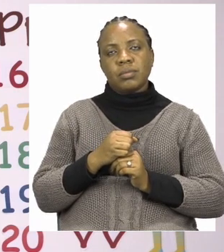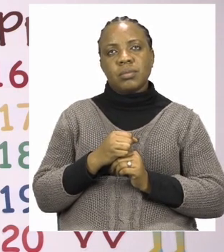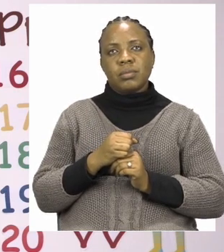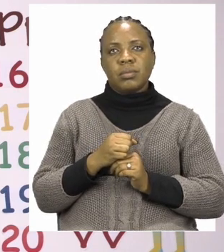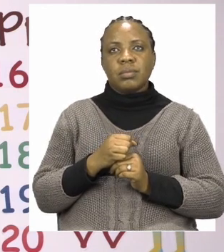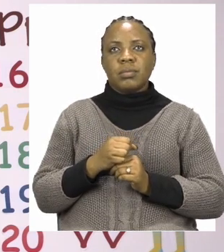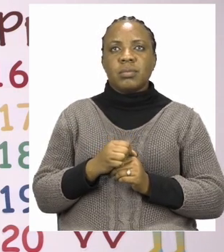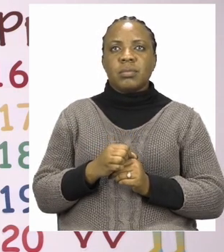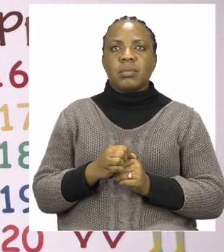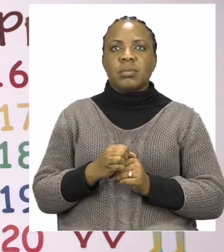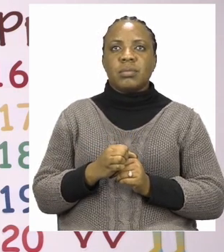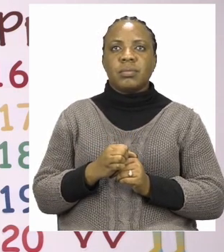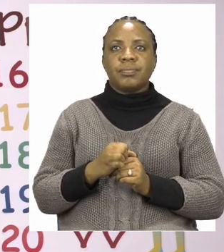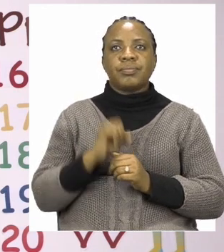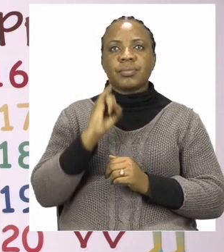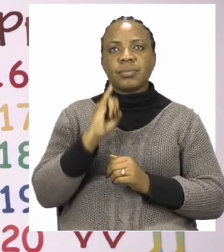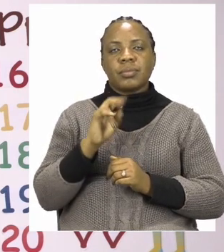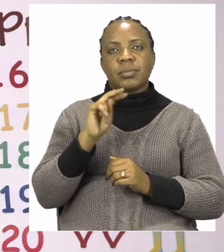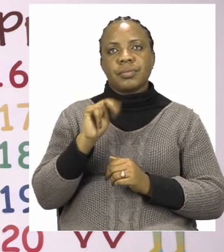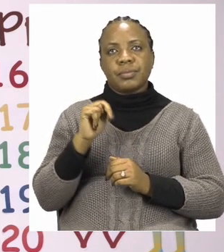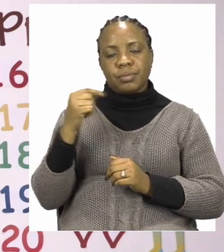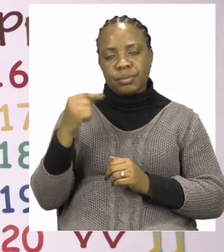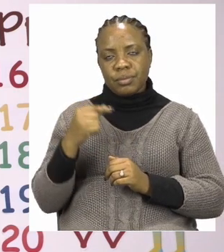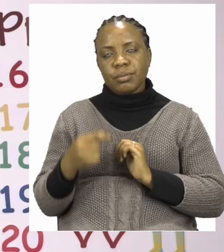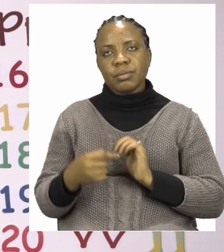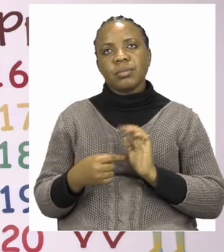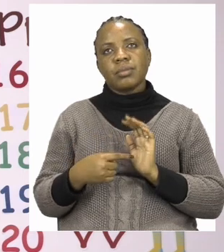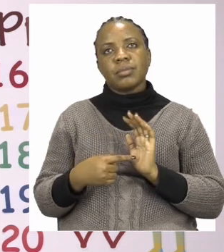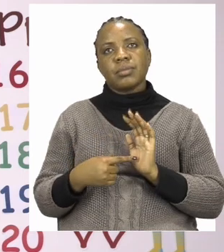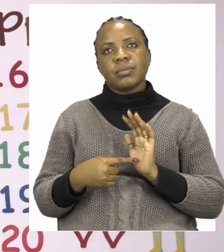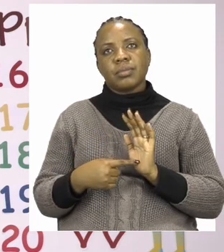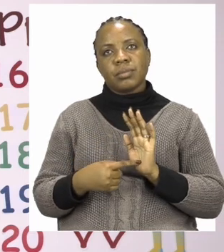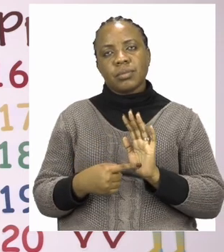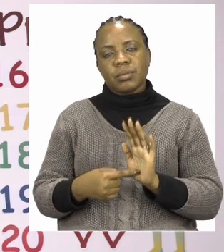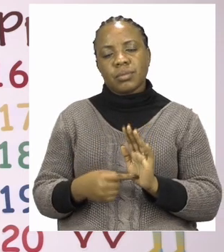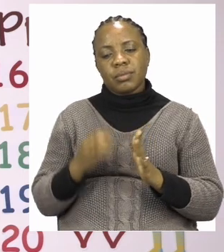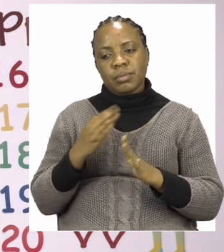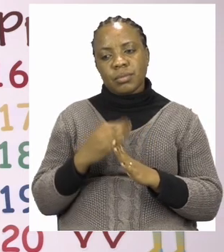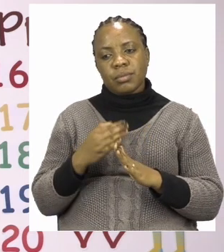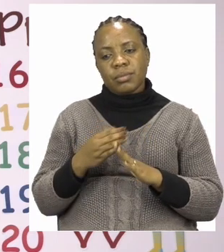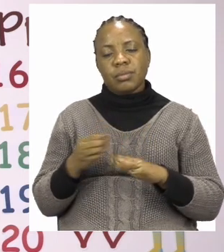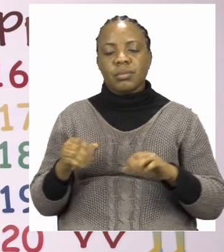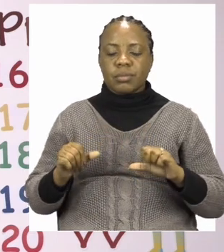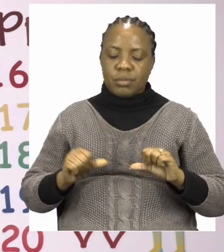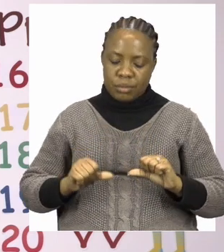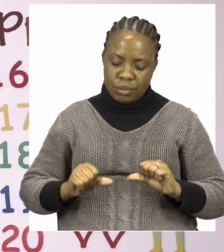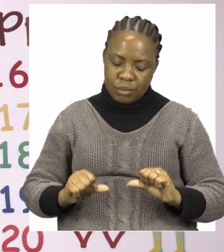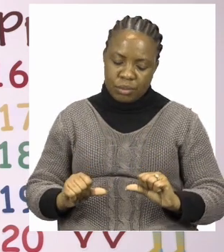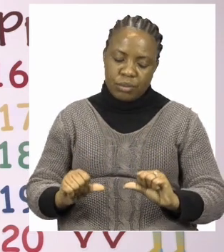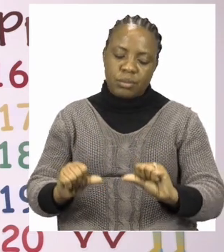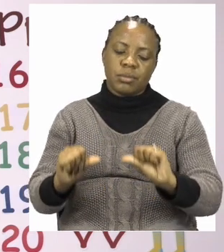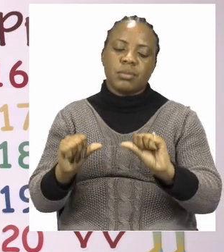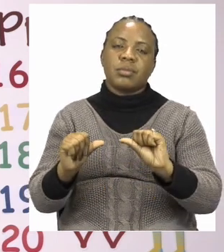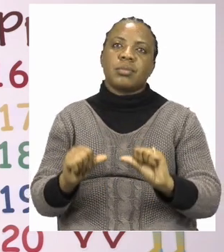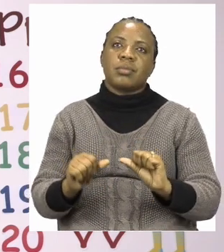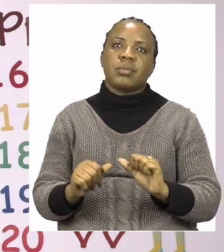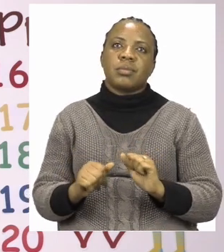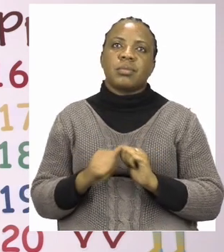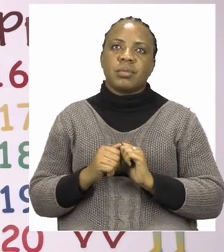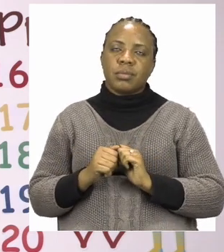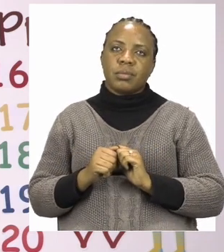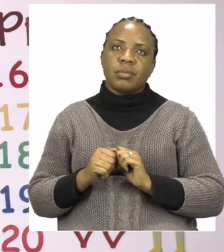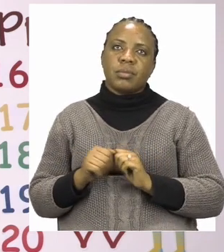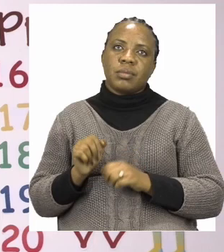know that you are now dealing with continuous, present tense continuous. I will see